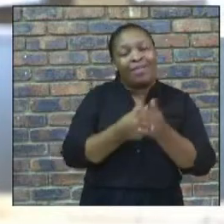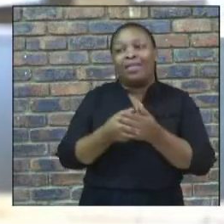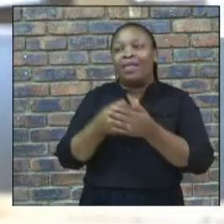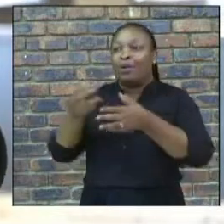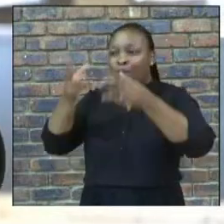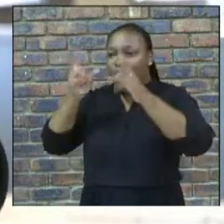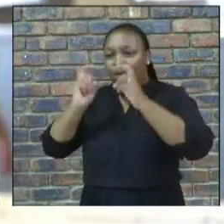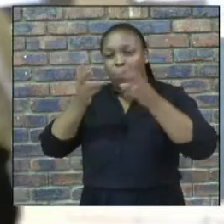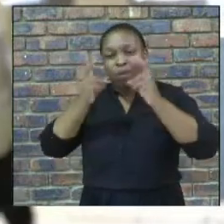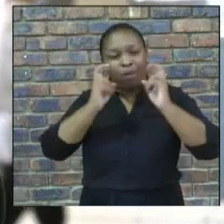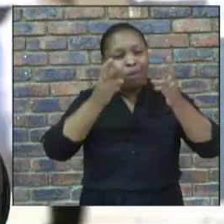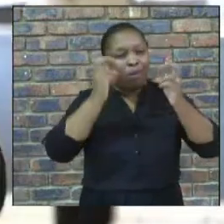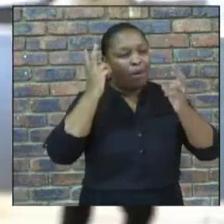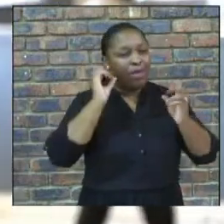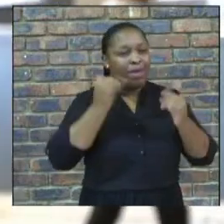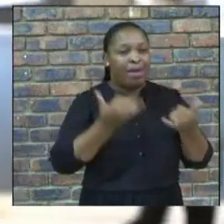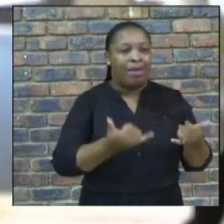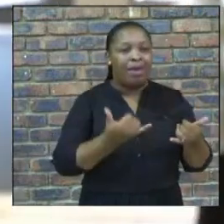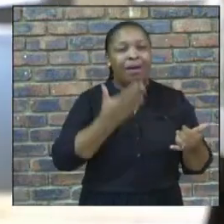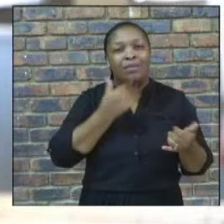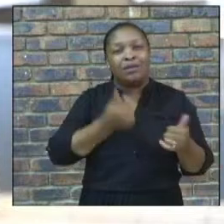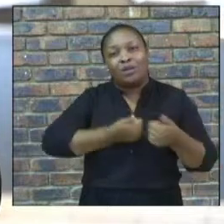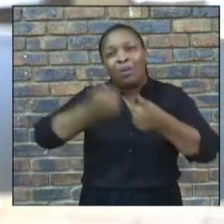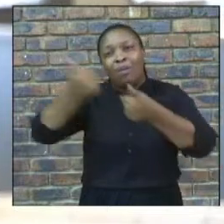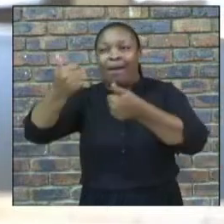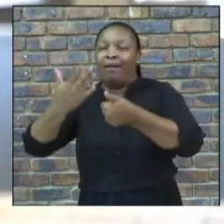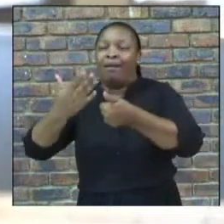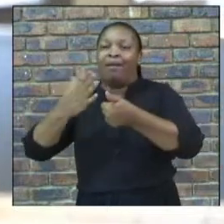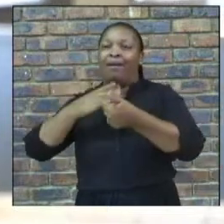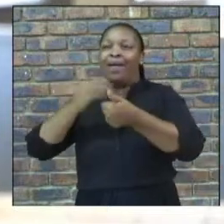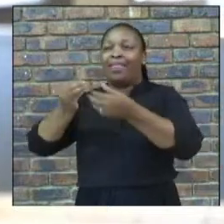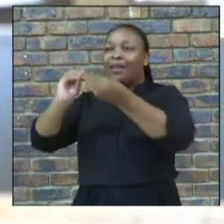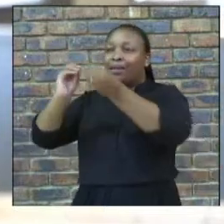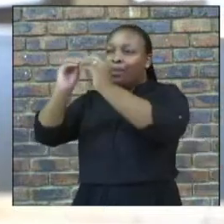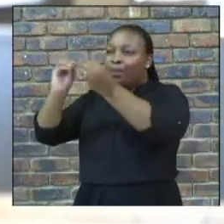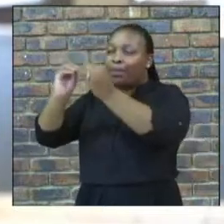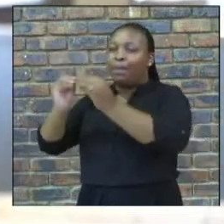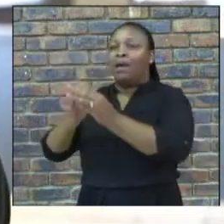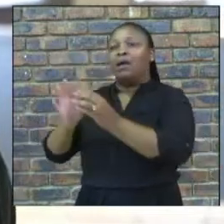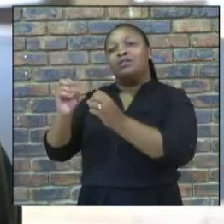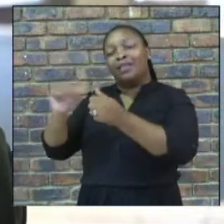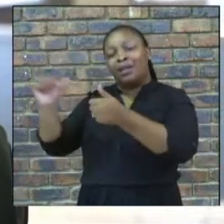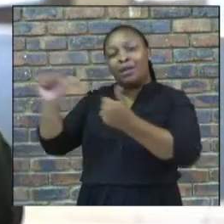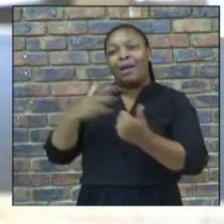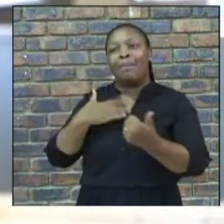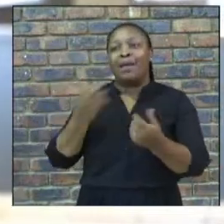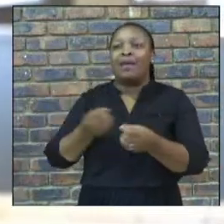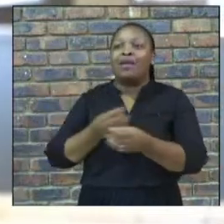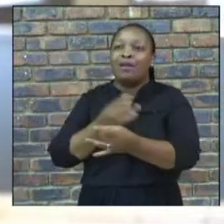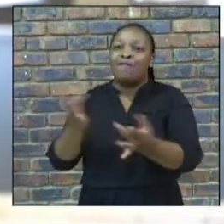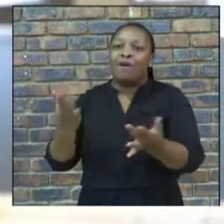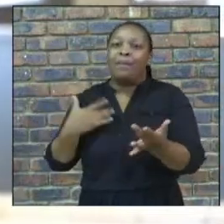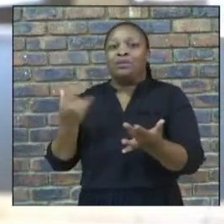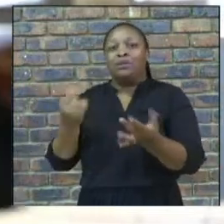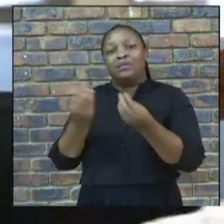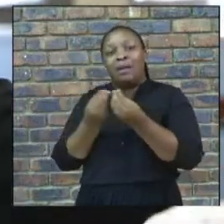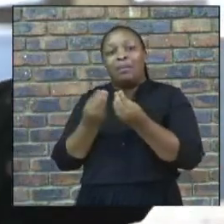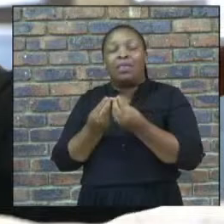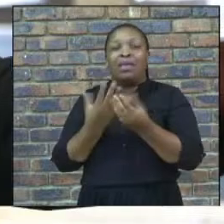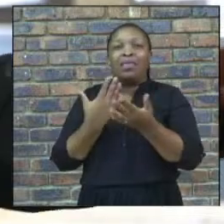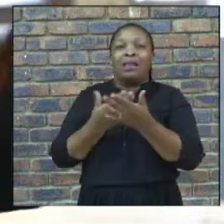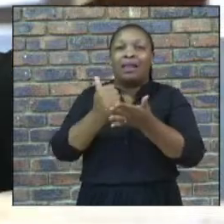nanka amakhampani khona manje le mayini umuntu okhona oyiphethe uzibuyela ndawo akakho